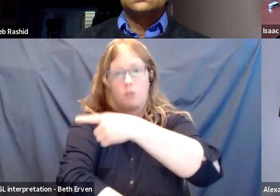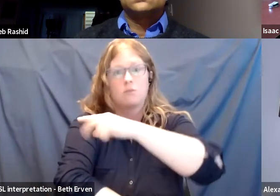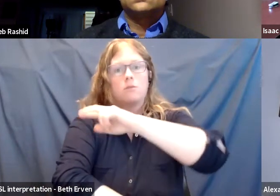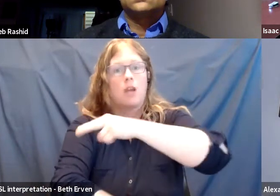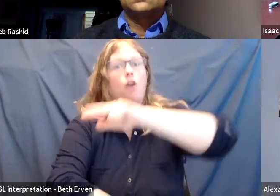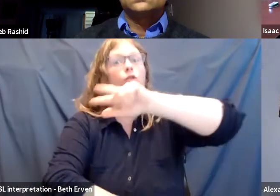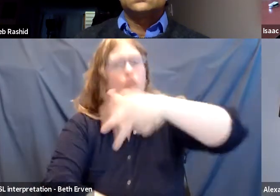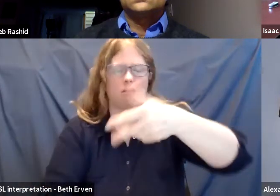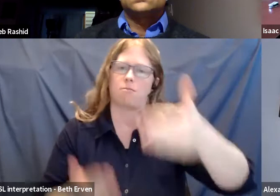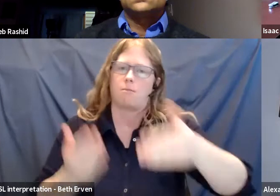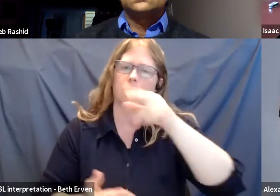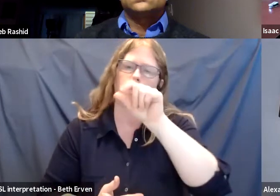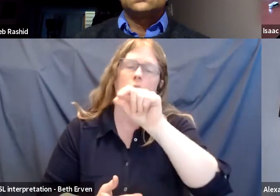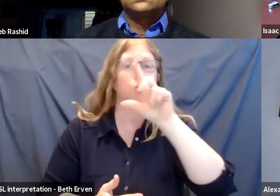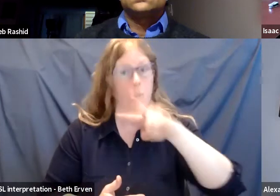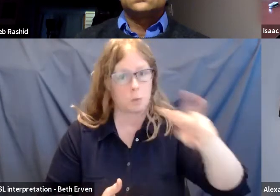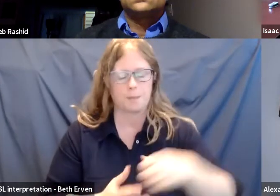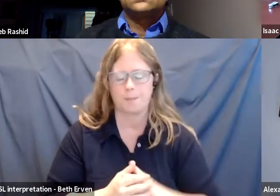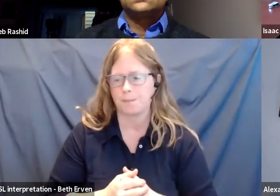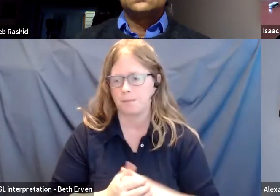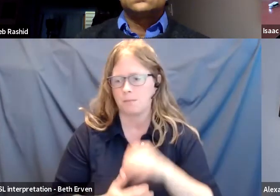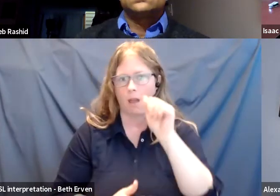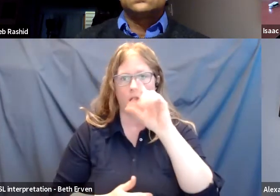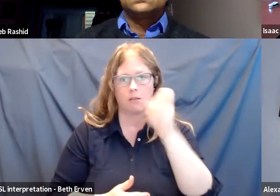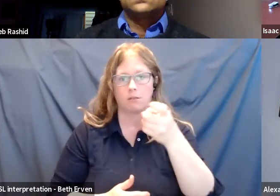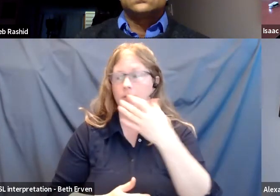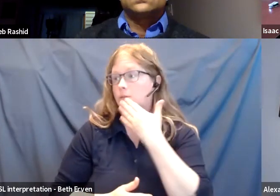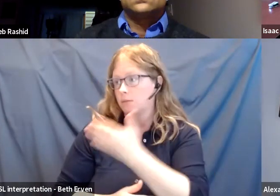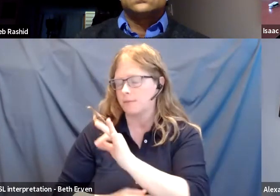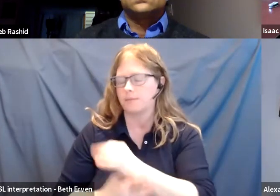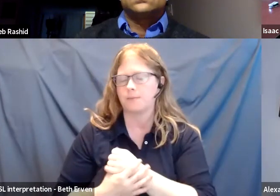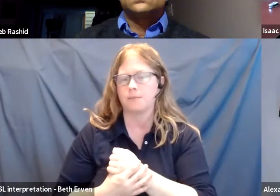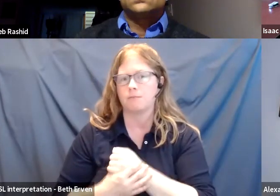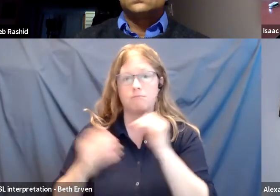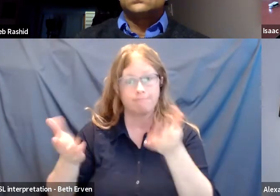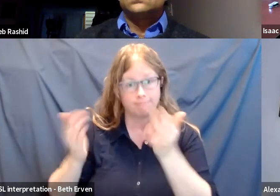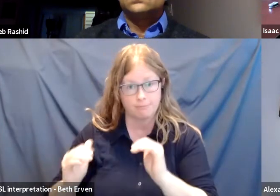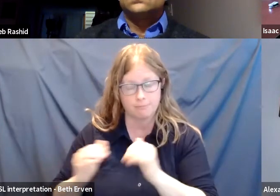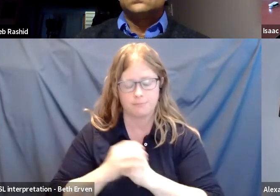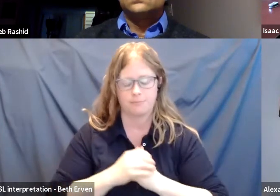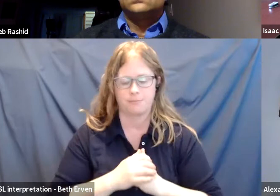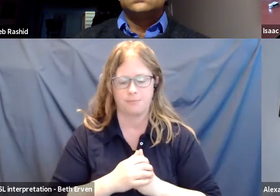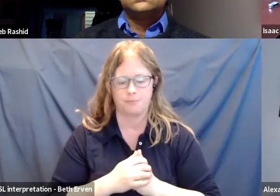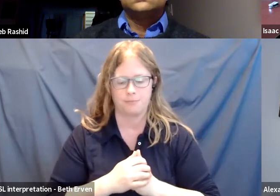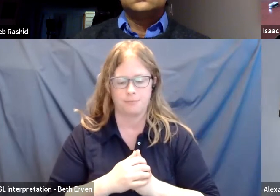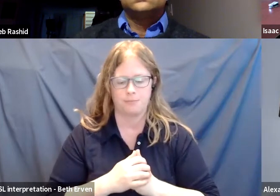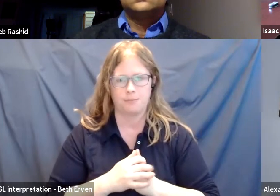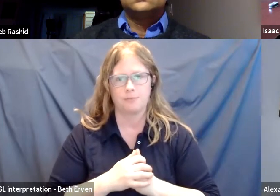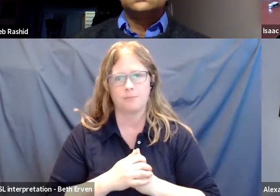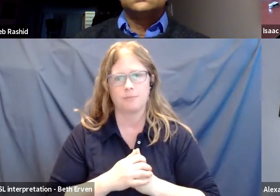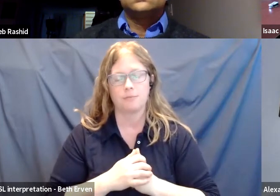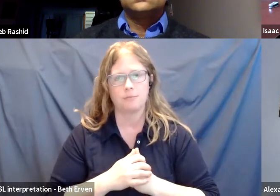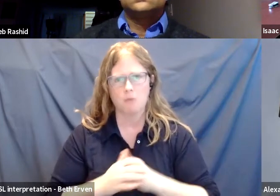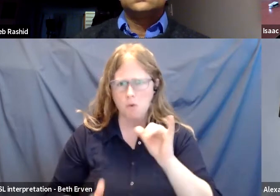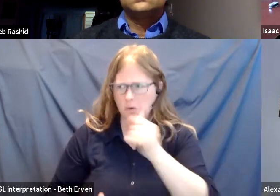world. Thank you. Okay, next question. Oh, this is an